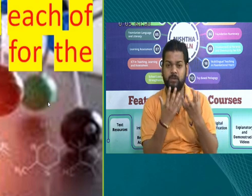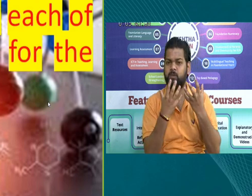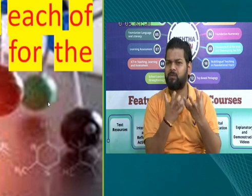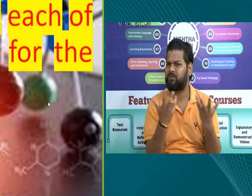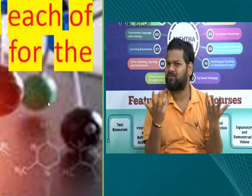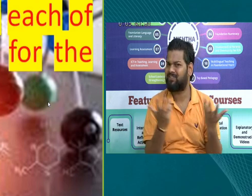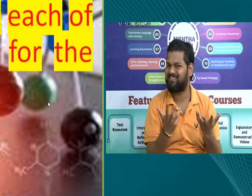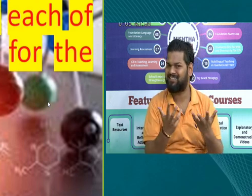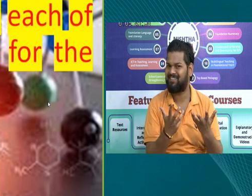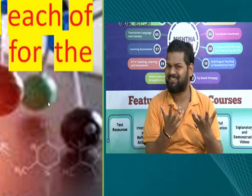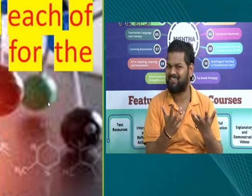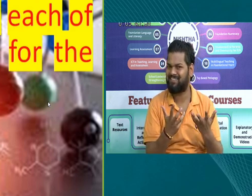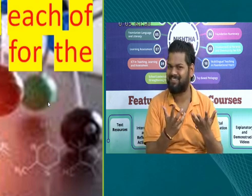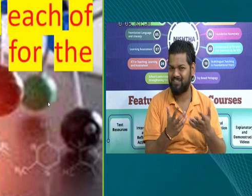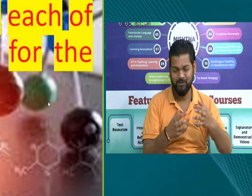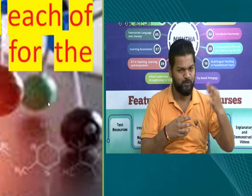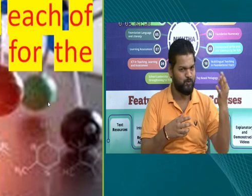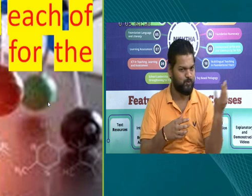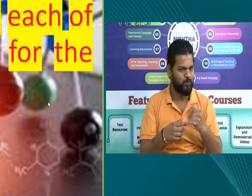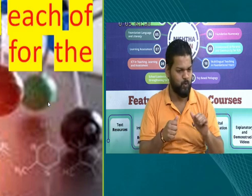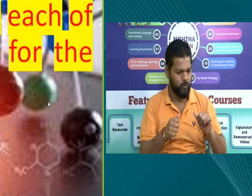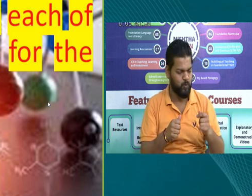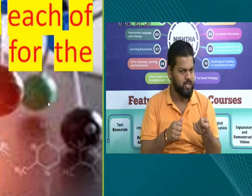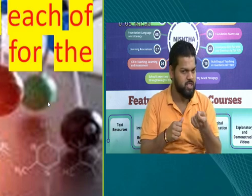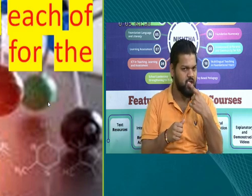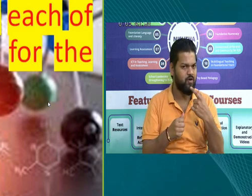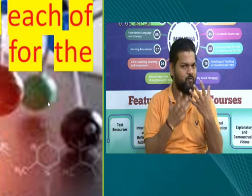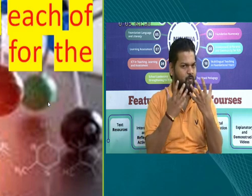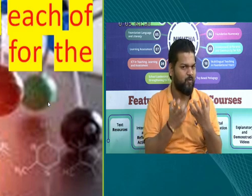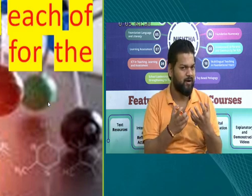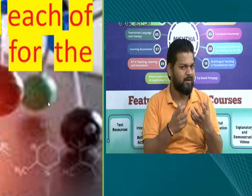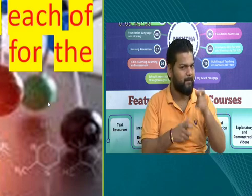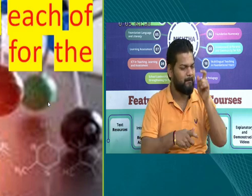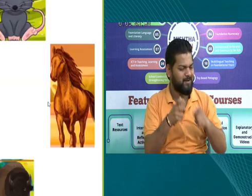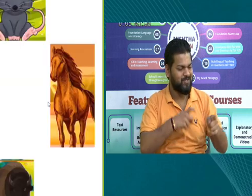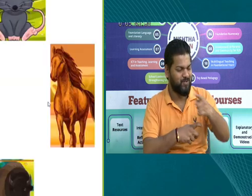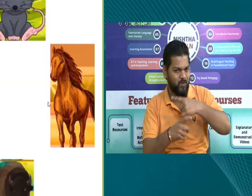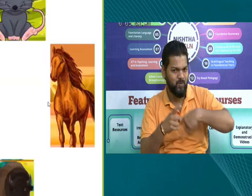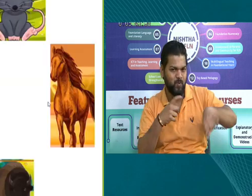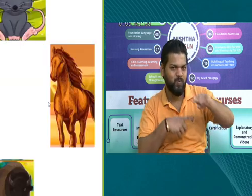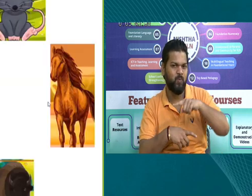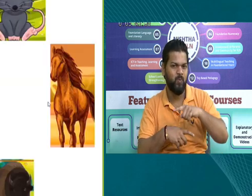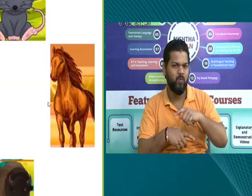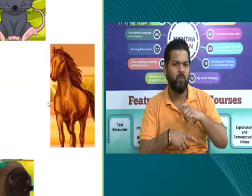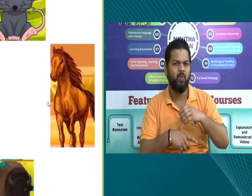to make a new tonic so that the people can turn